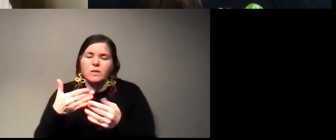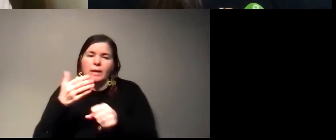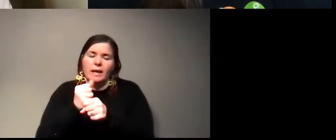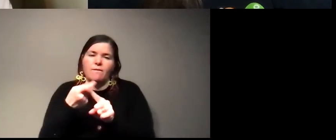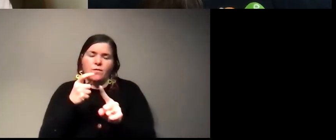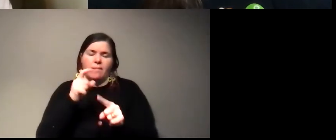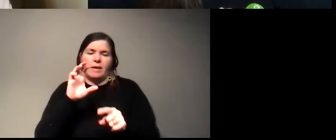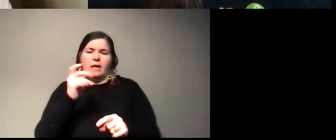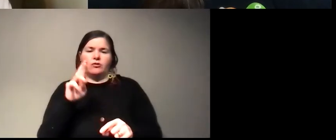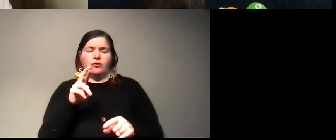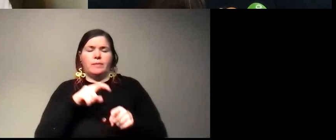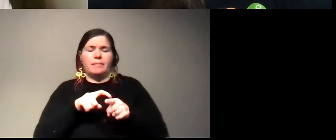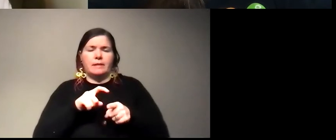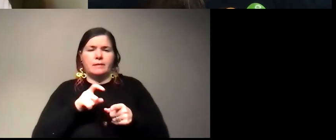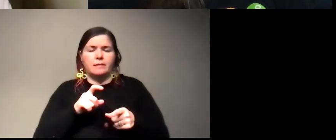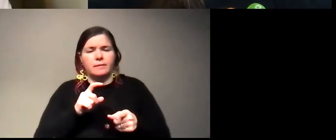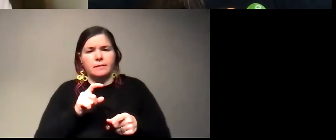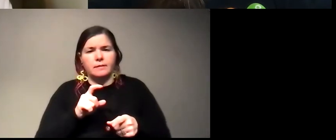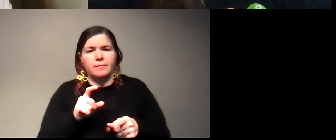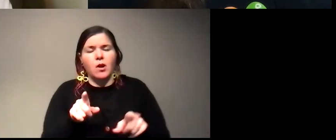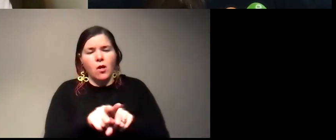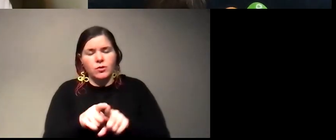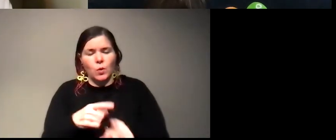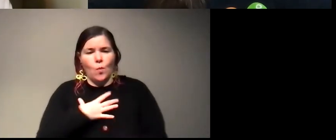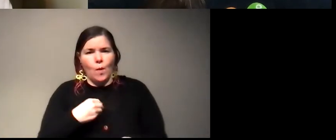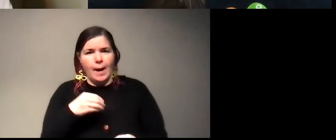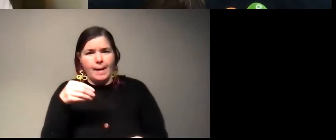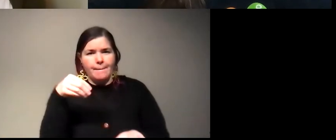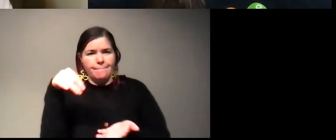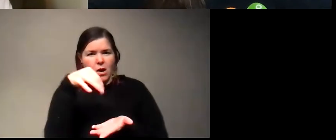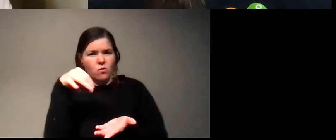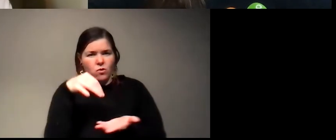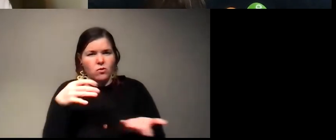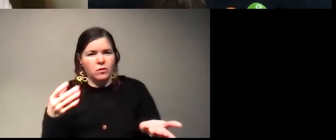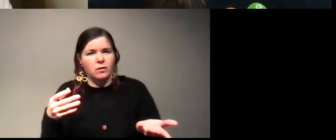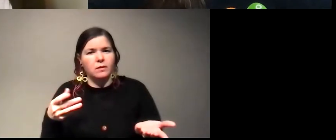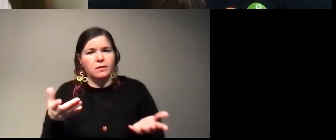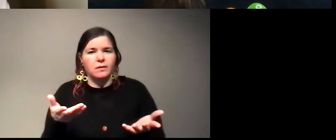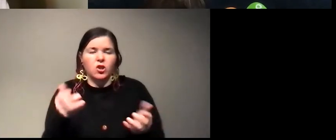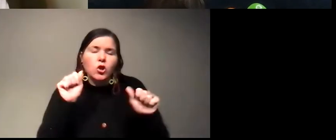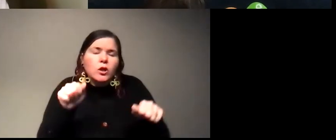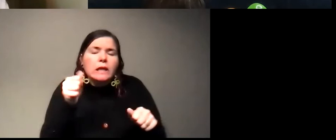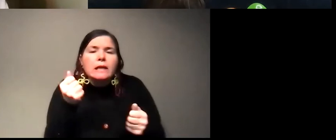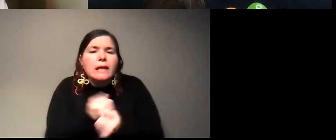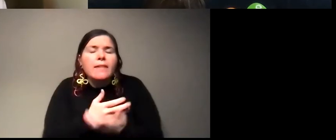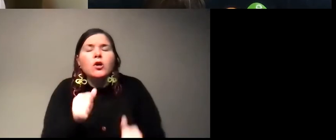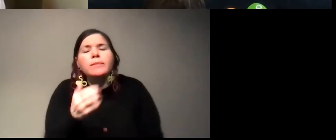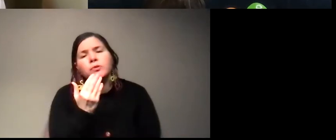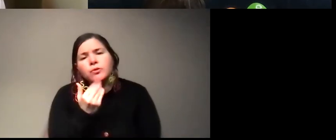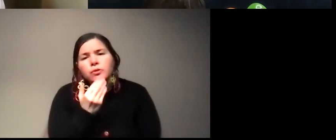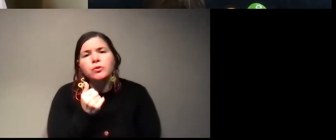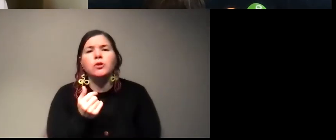bean seeds, but it also is a white powder. So that could be pretty much anything. It could be sugar, it could